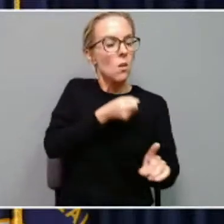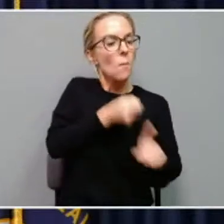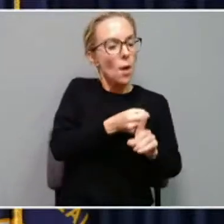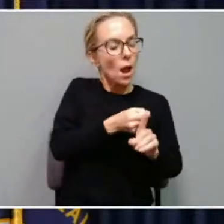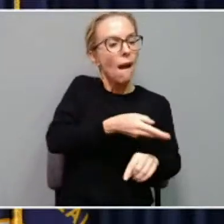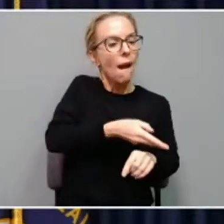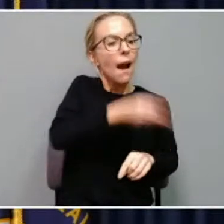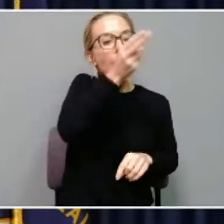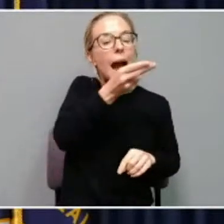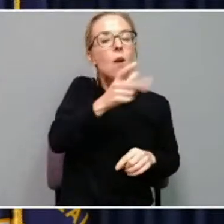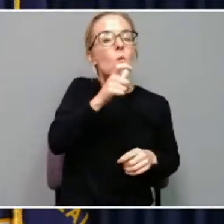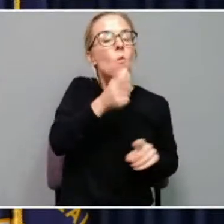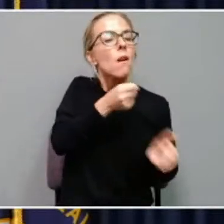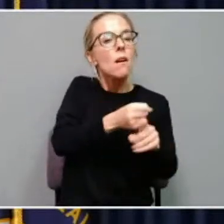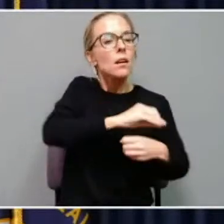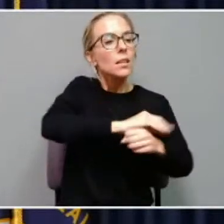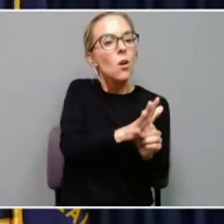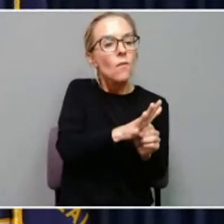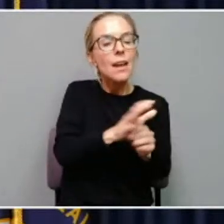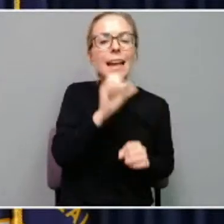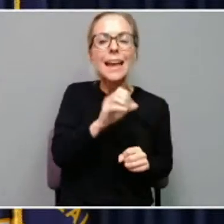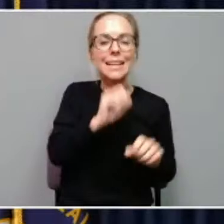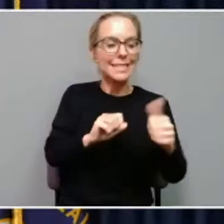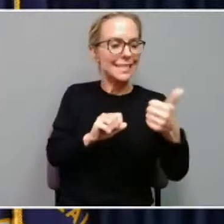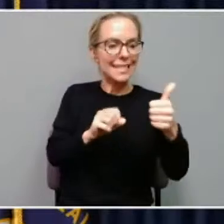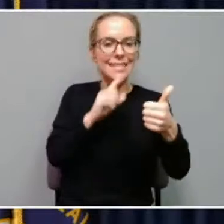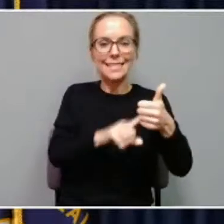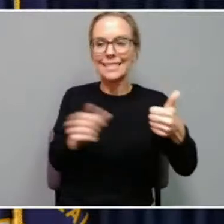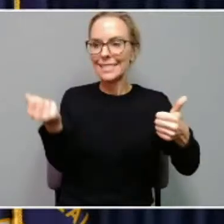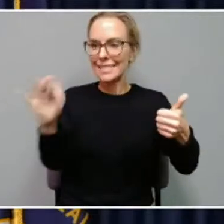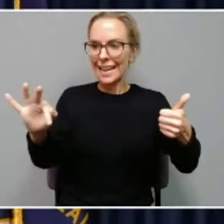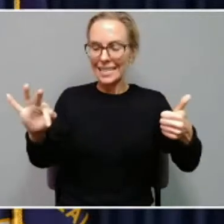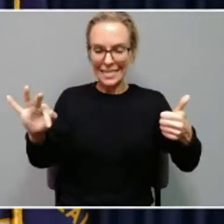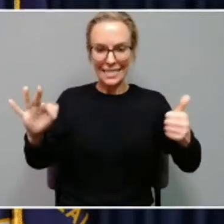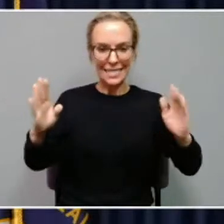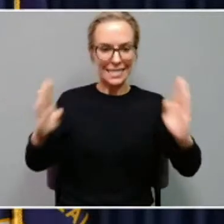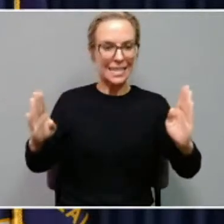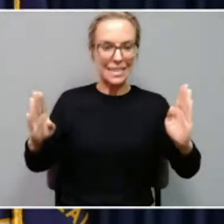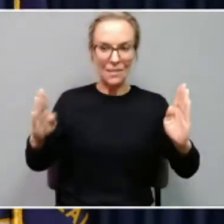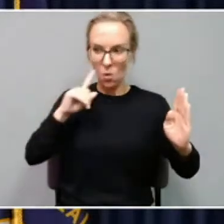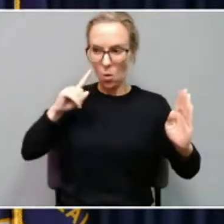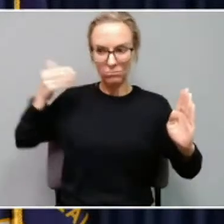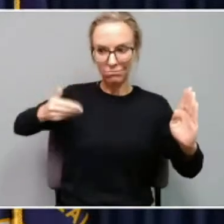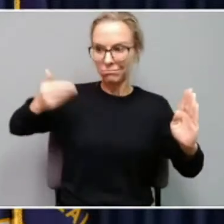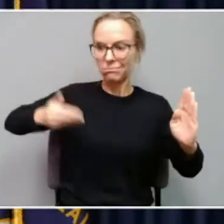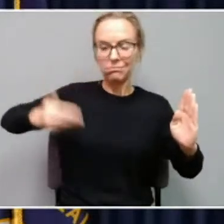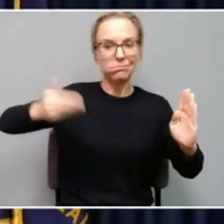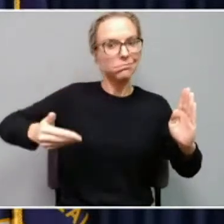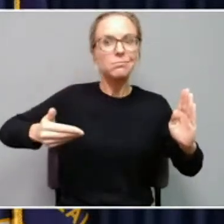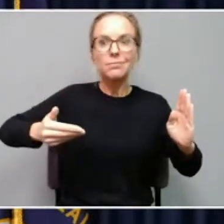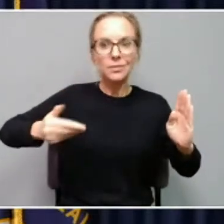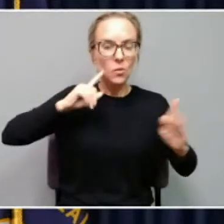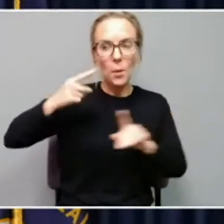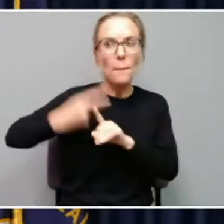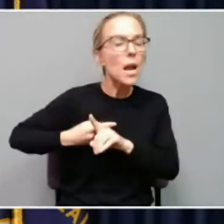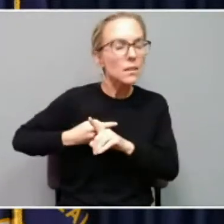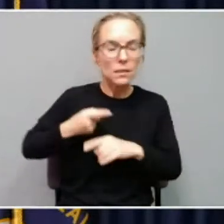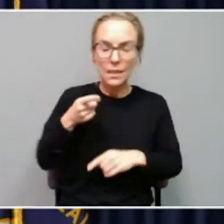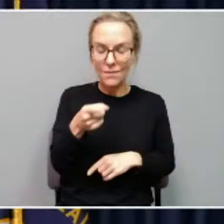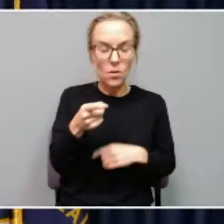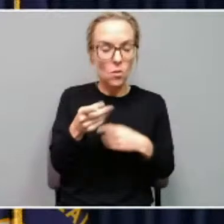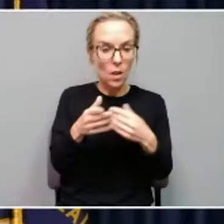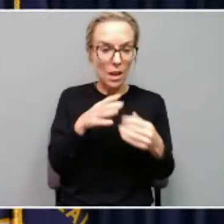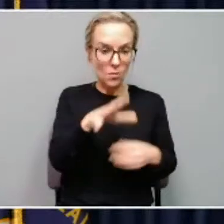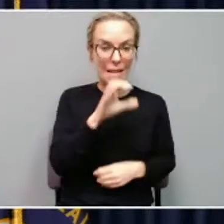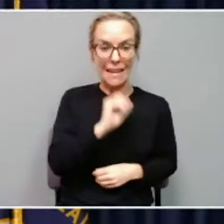the highest in ages 10 to 19 for months. In other words, if you are ages 10